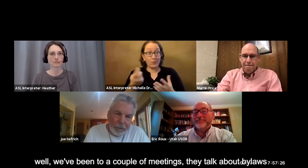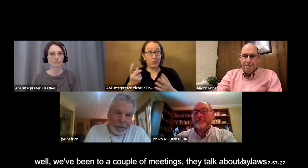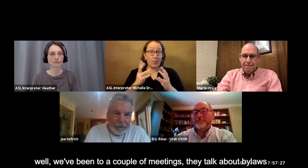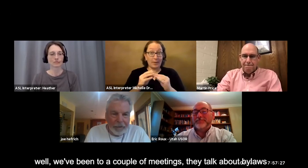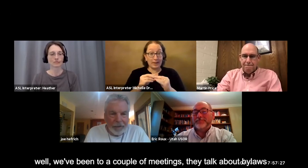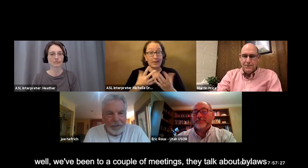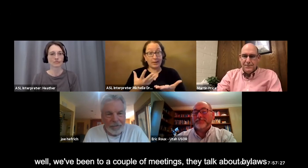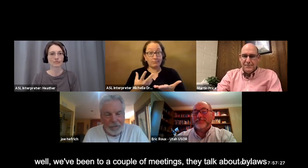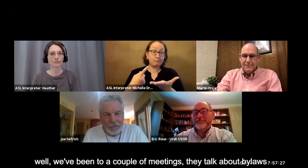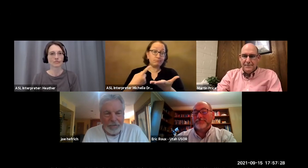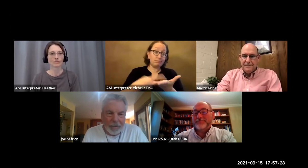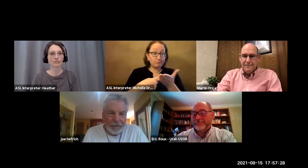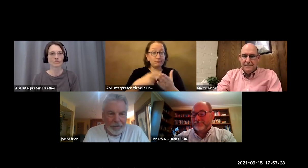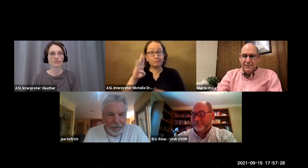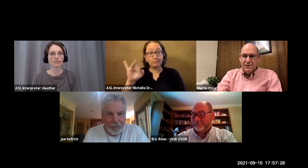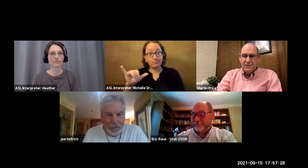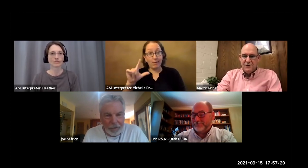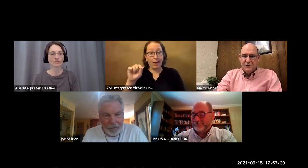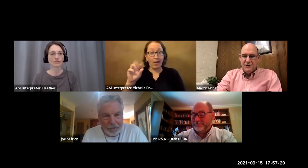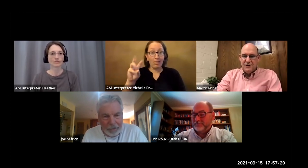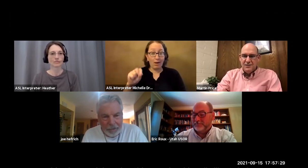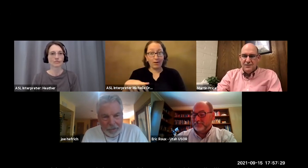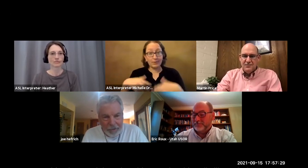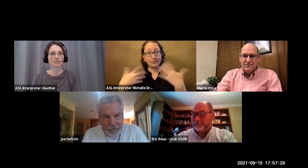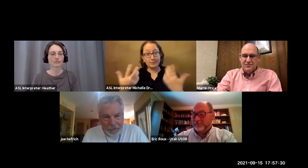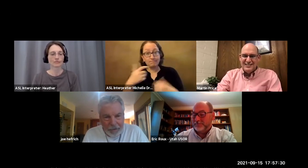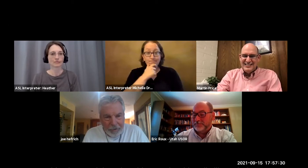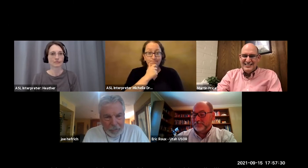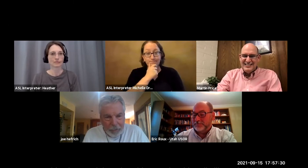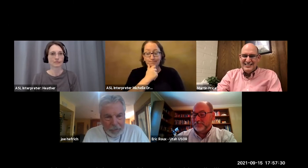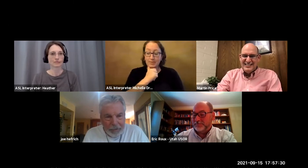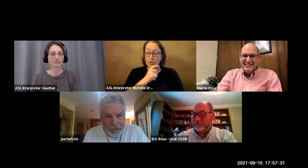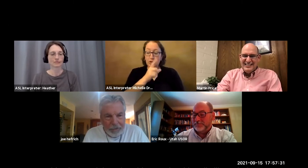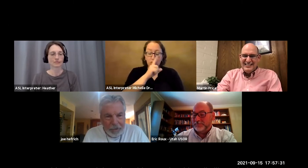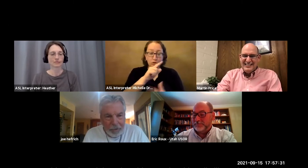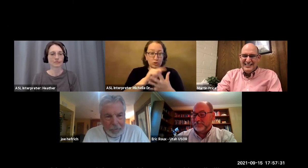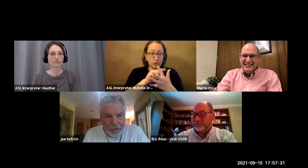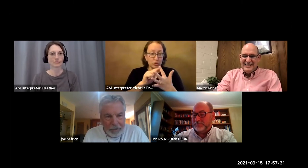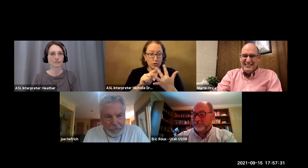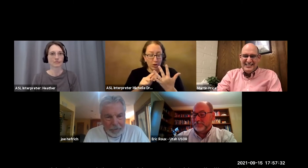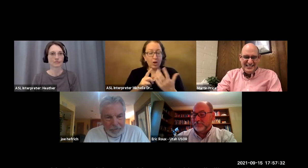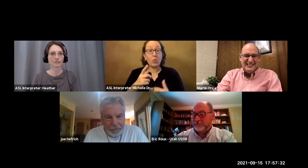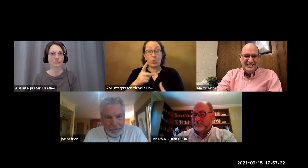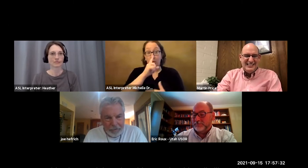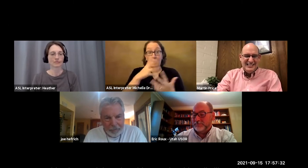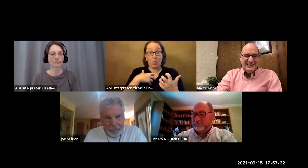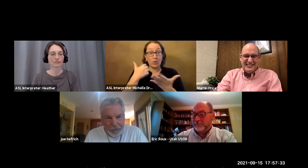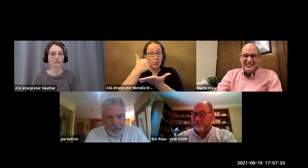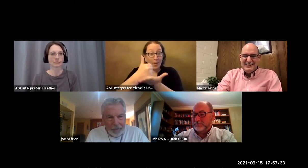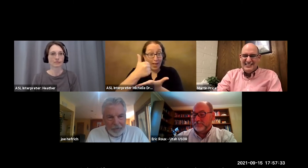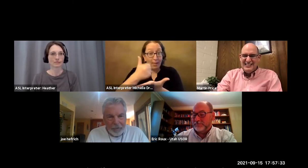they talk about bylaws and this, that, and the other thing. And we'd really like to help out, but